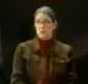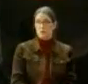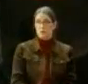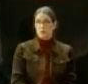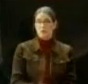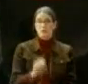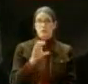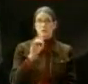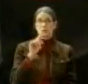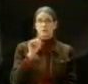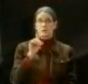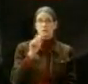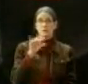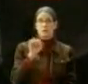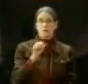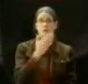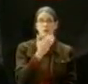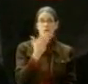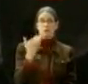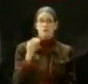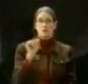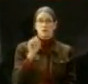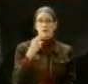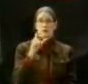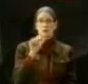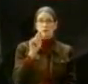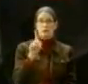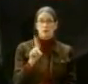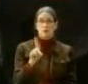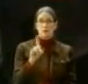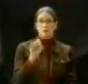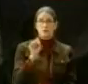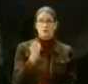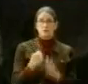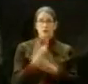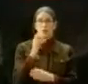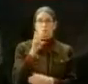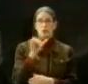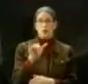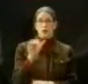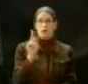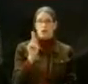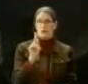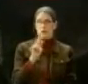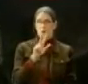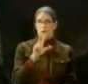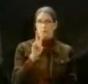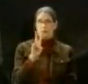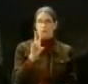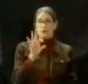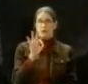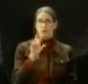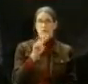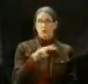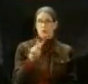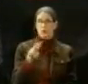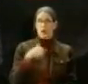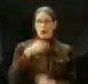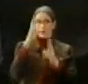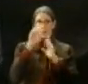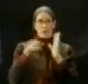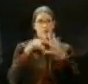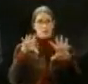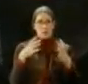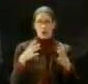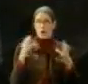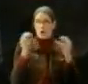Hey, Scott Davis, 1515 Ashland Springs Way, Knoxville, 37922. I respect this body more